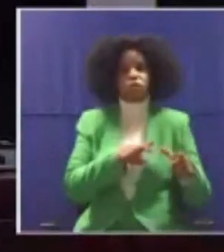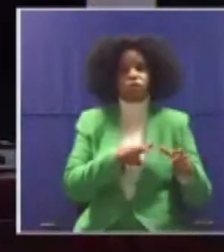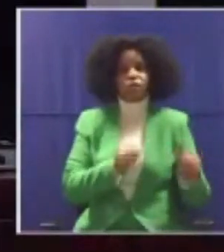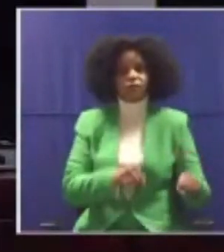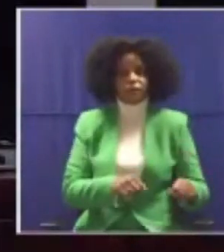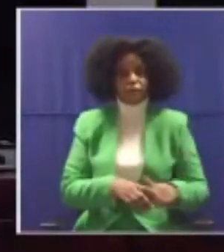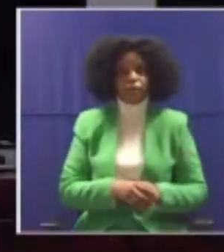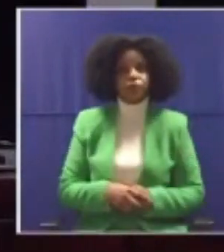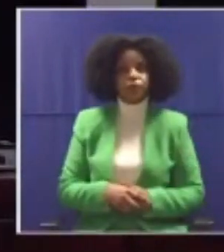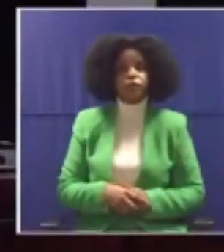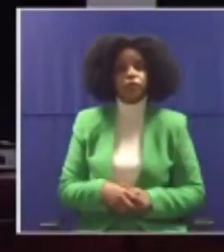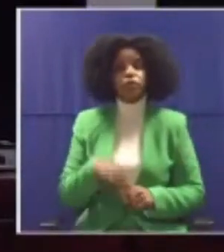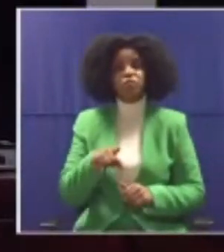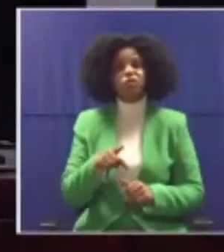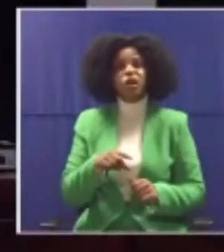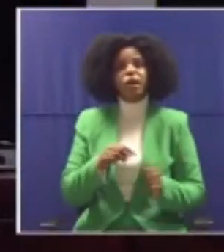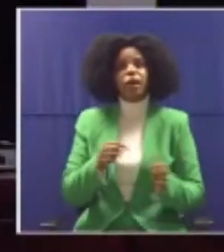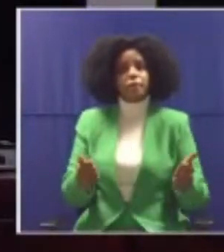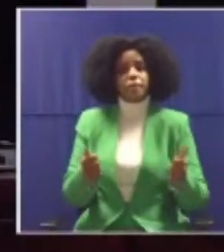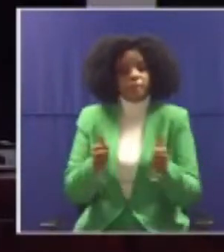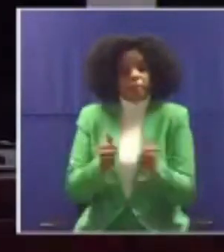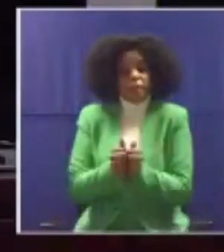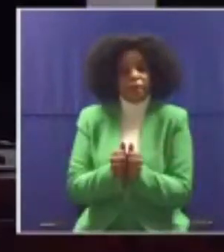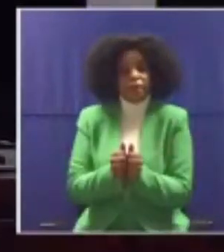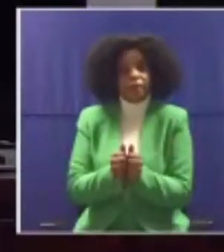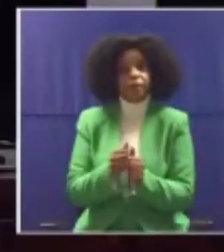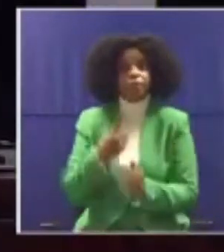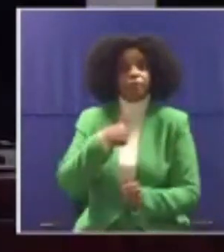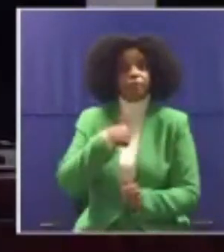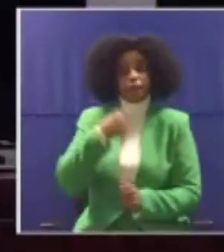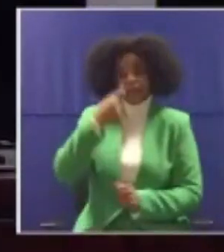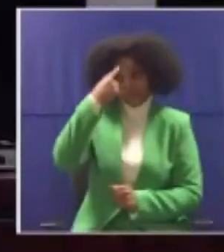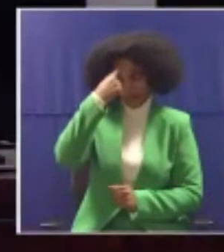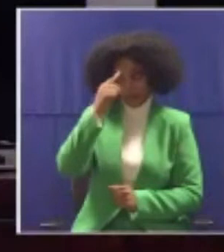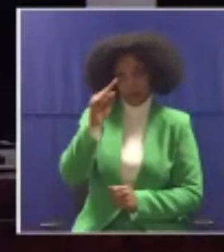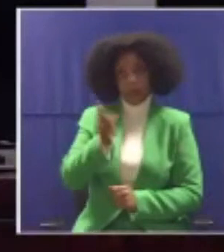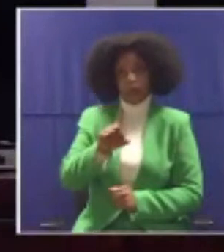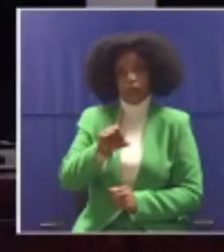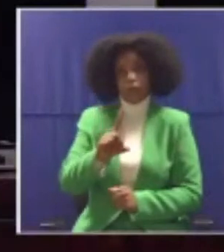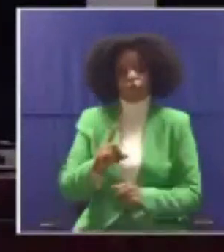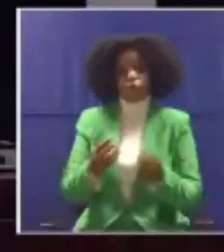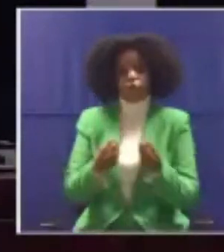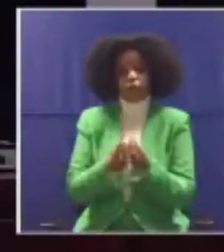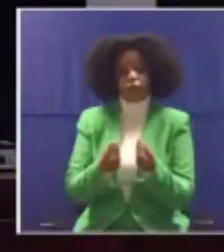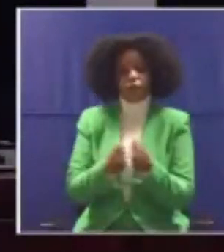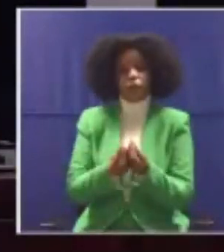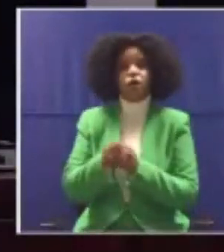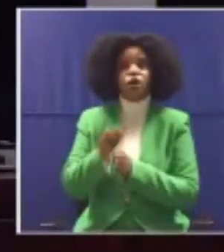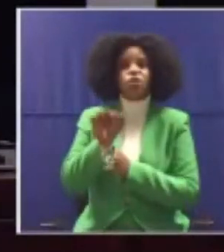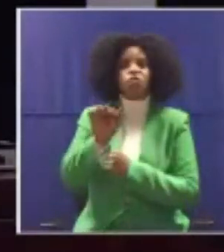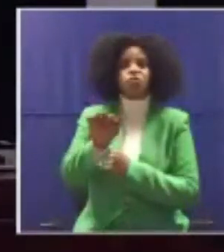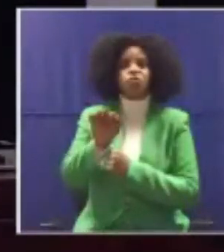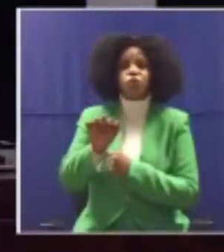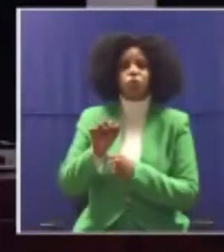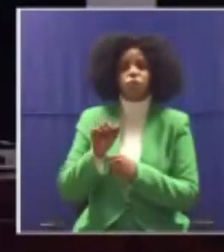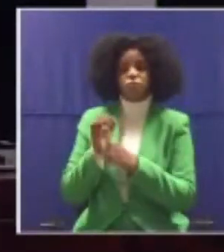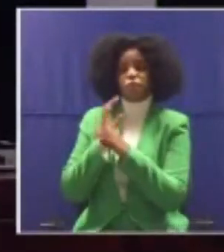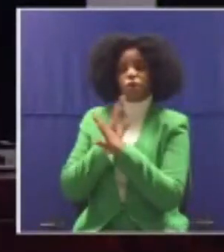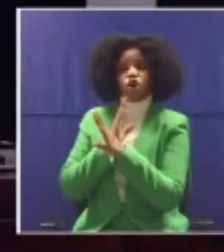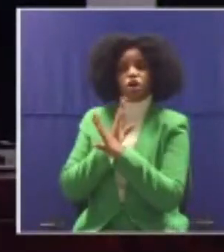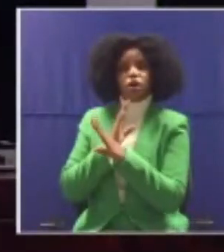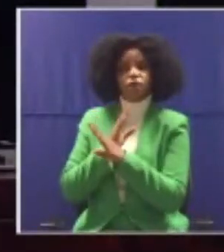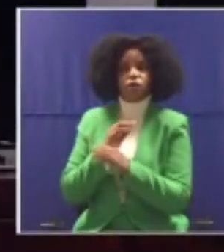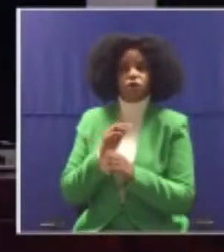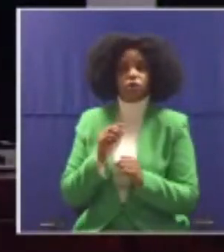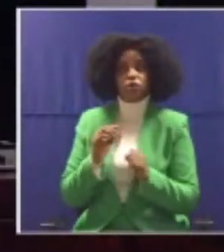by the coalition partners. I think it's something that you make in your private members bill, so